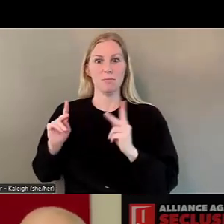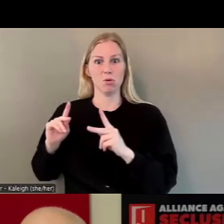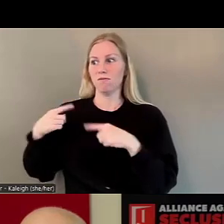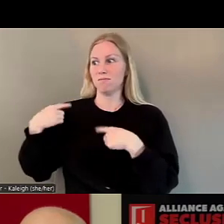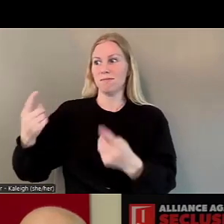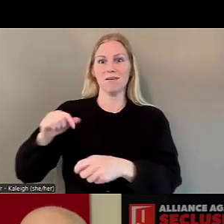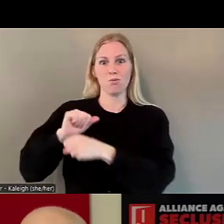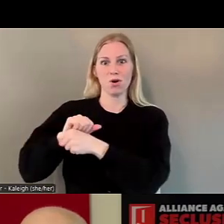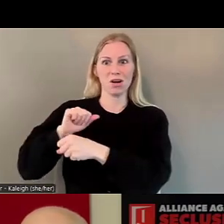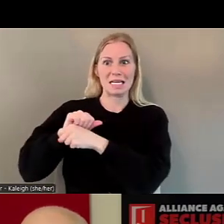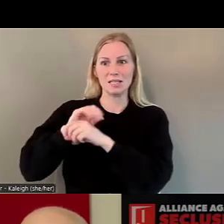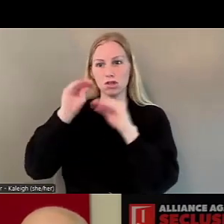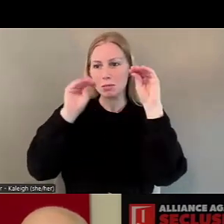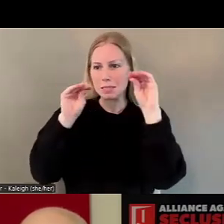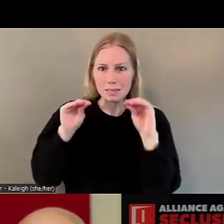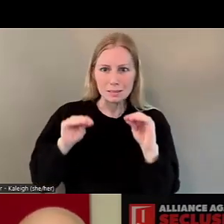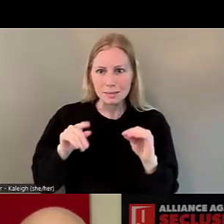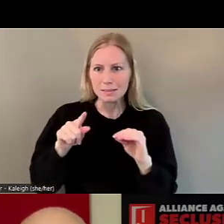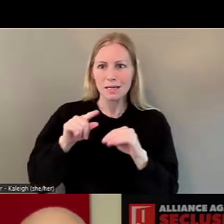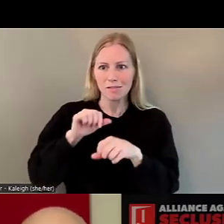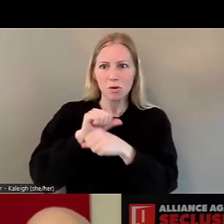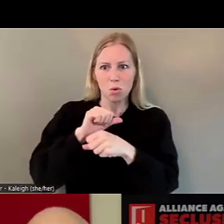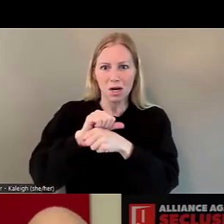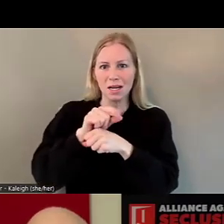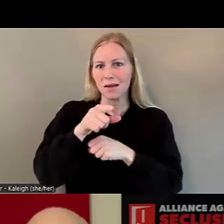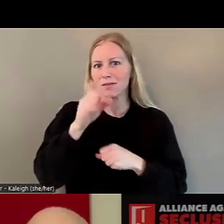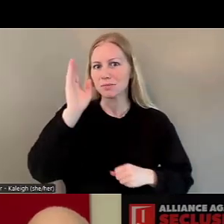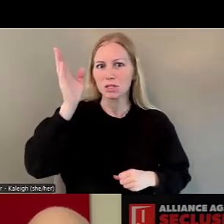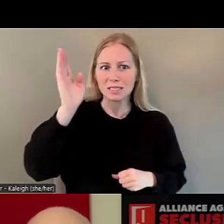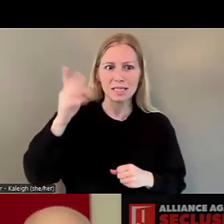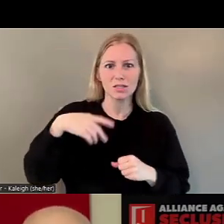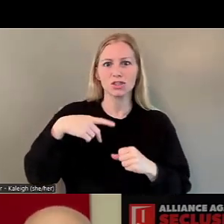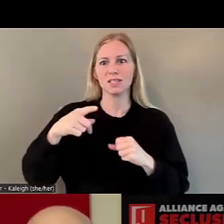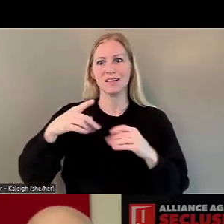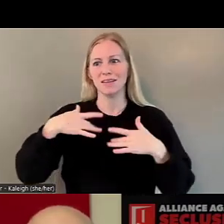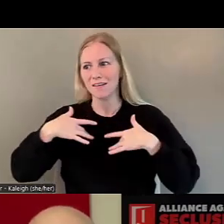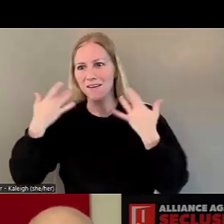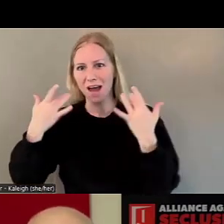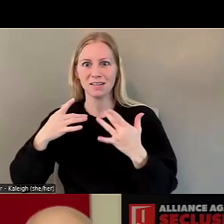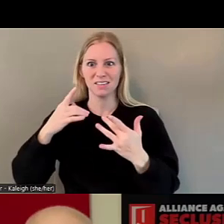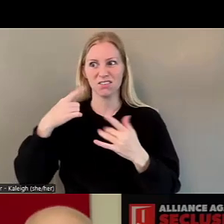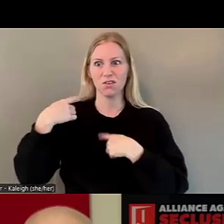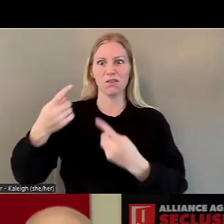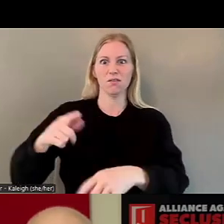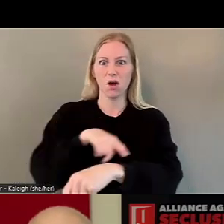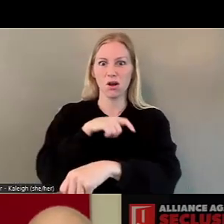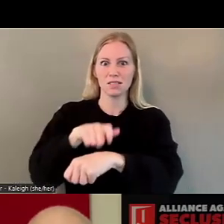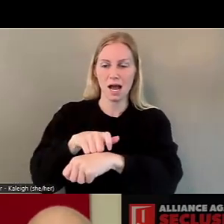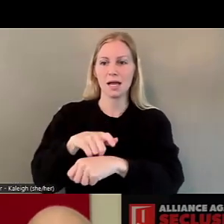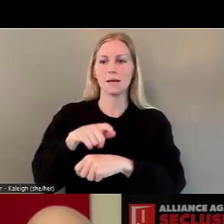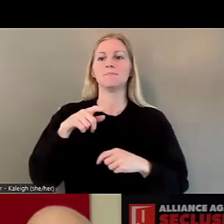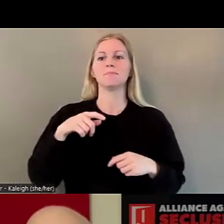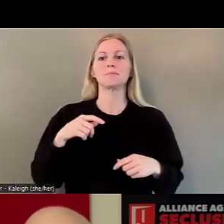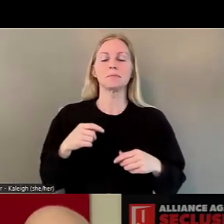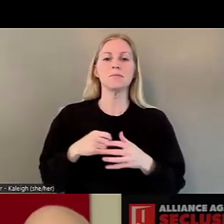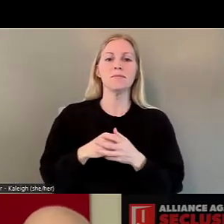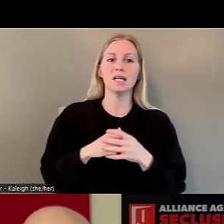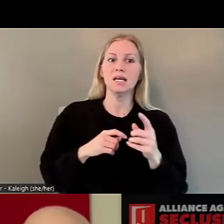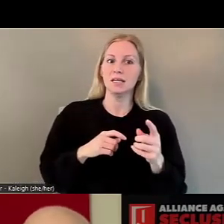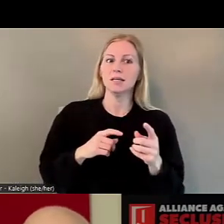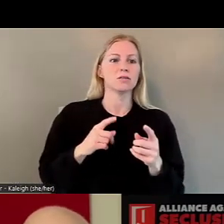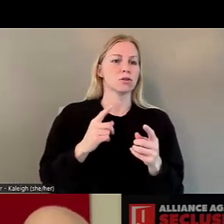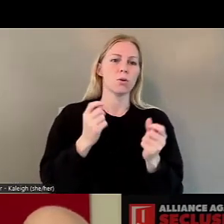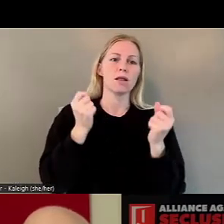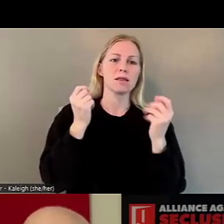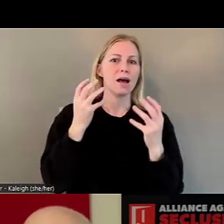I know have been working on this for quite some time, beyond just the event, but about bringing positive change. There is a lot of reason to